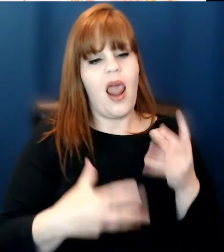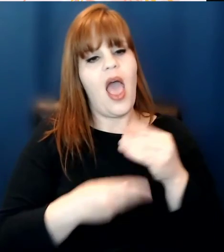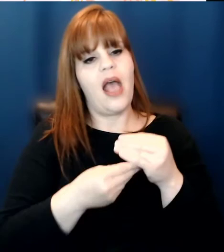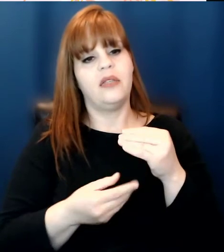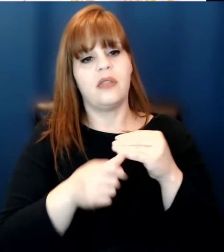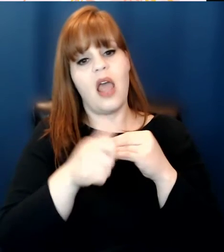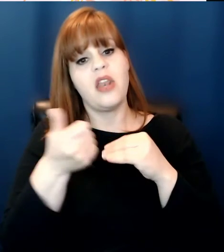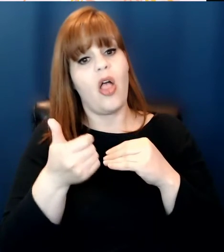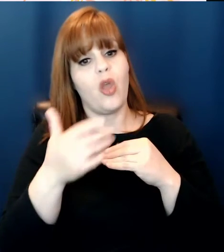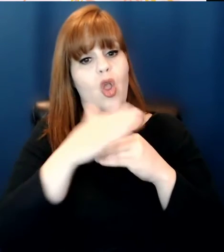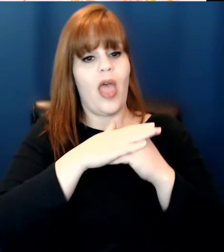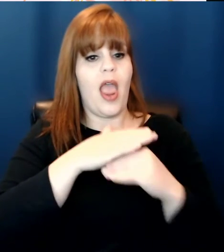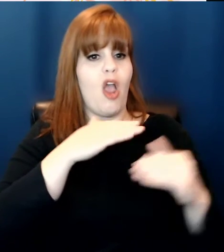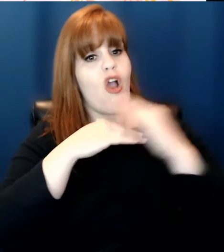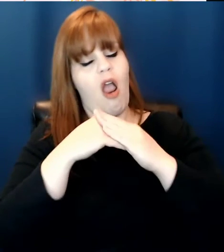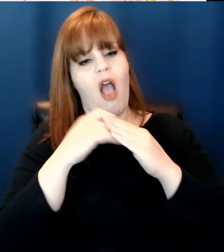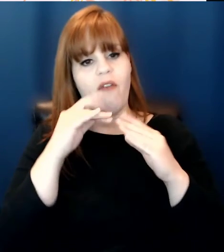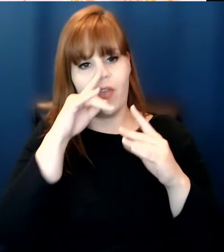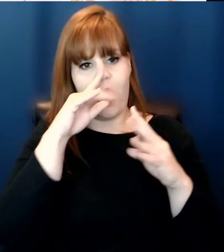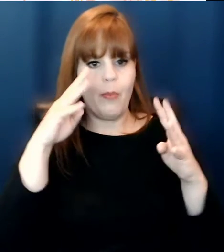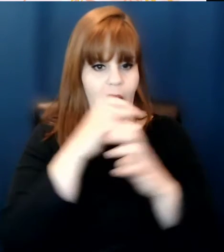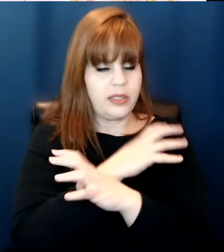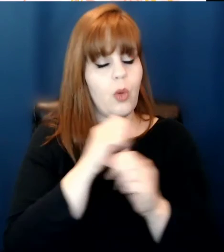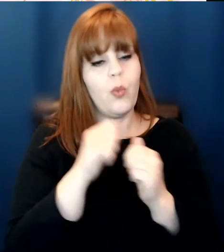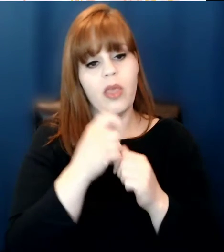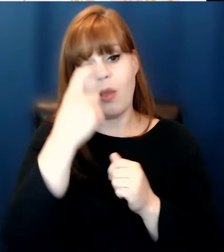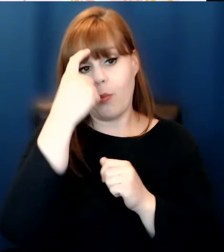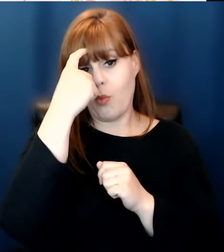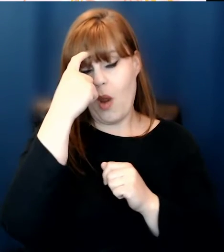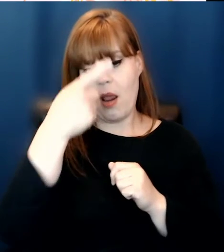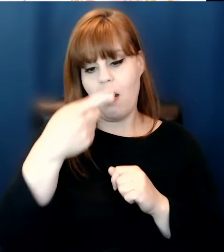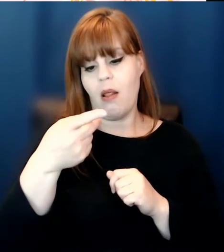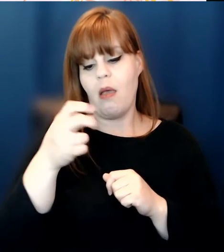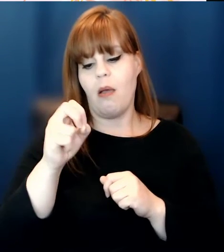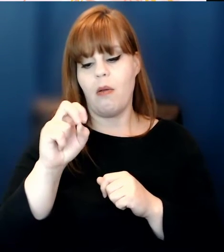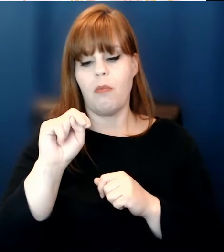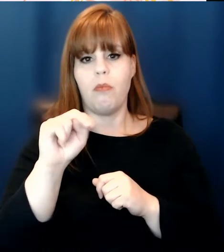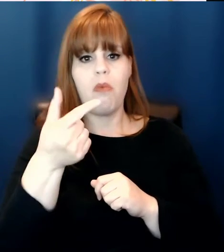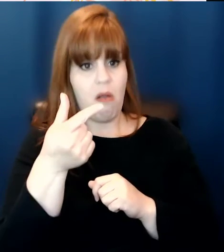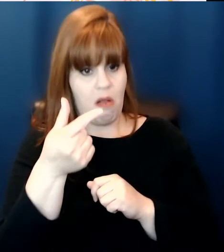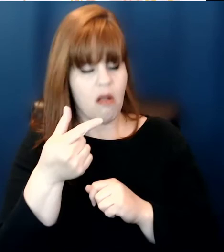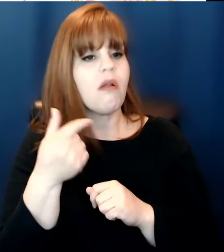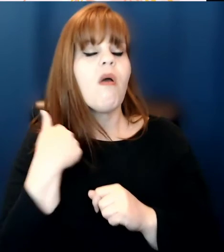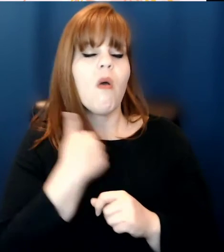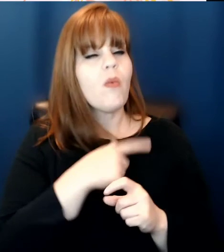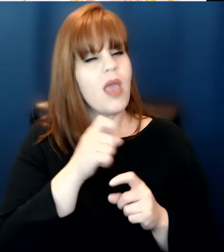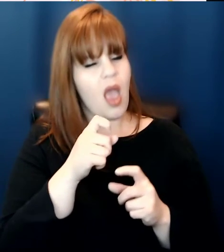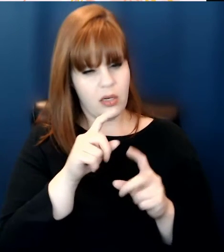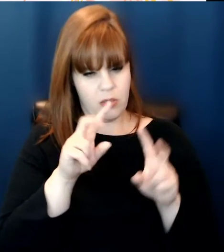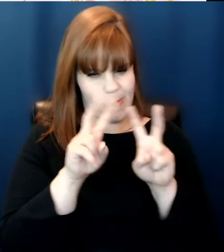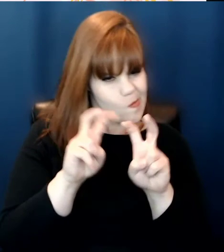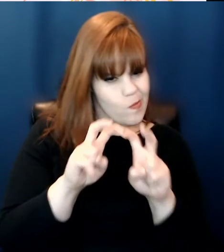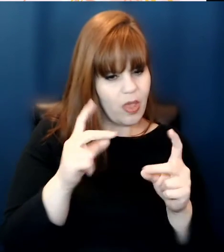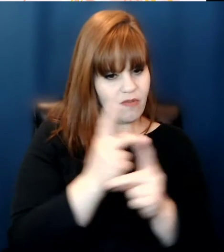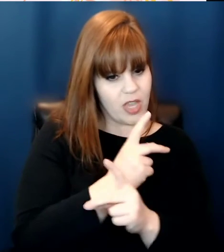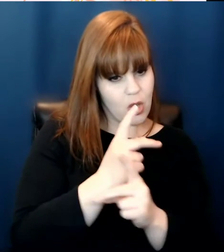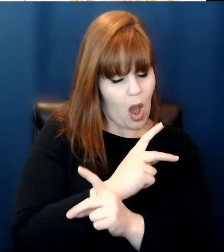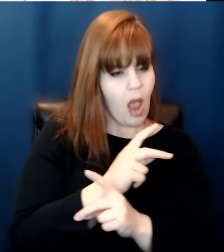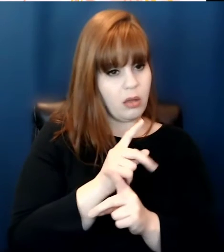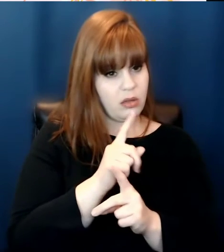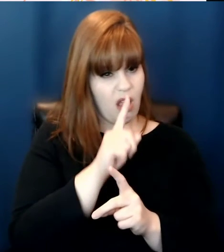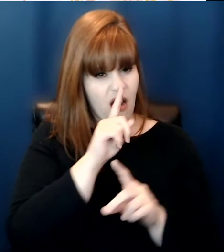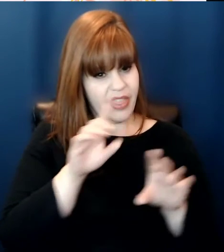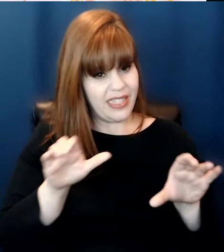another layer of complexity, because with Brain Pong, we had to kind of actually figure out if